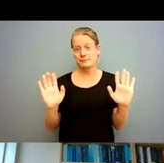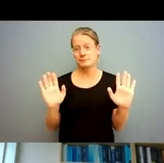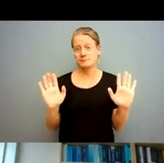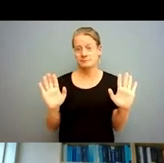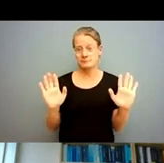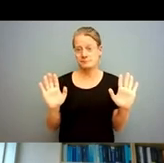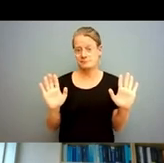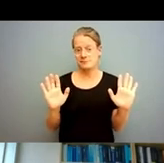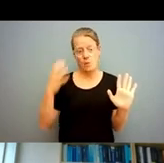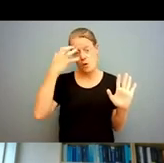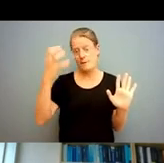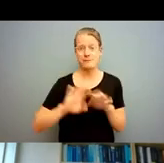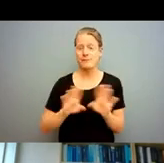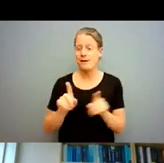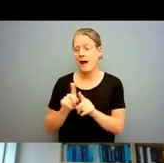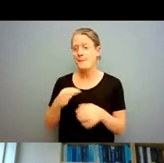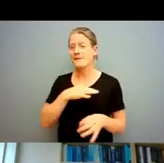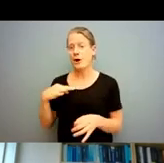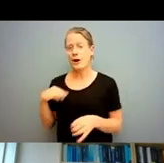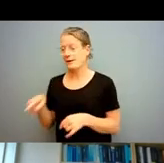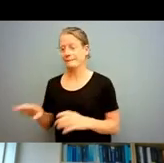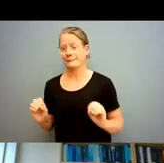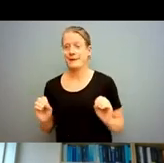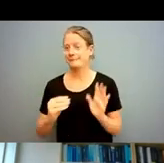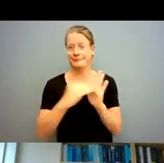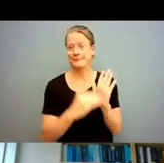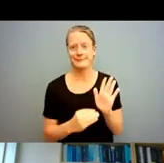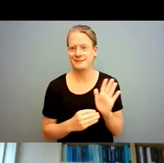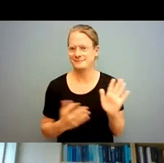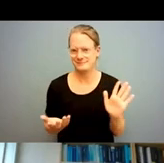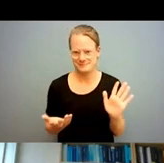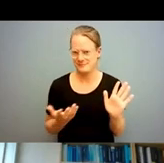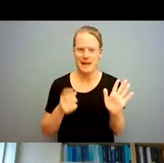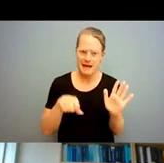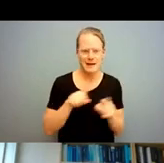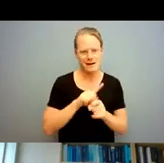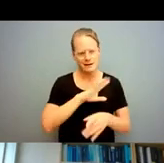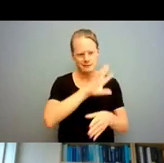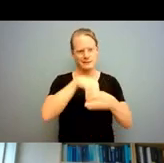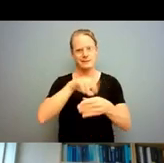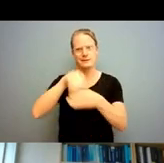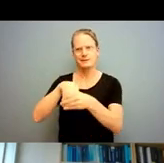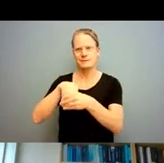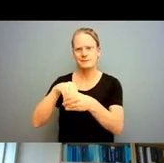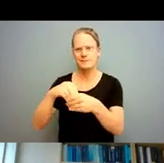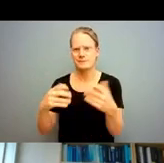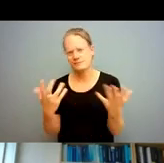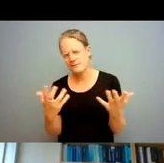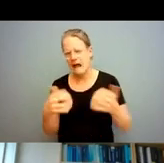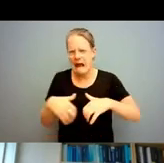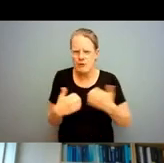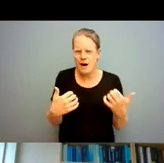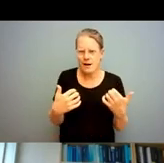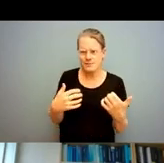main body for implementing human rights. How should you then include the private